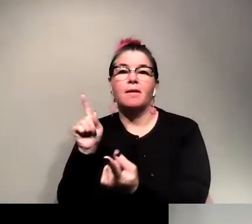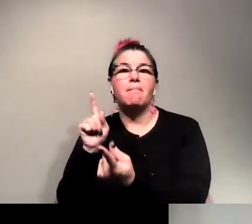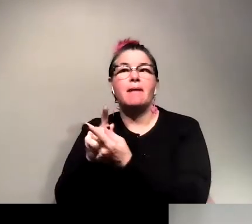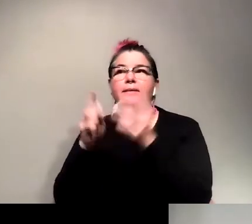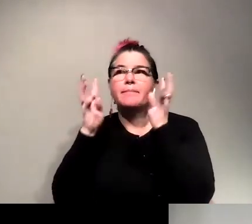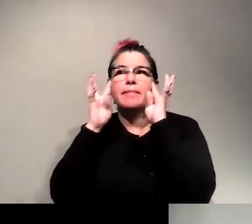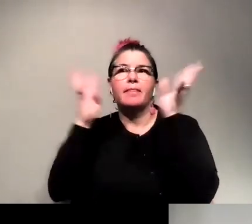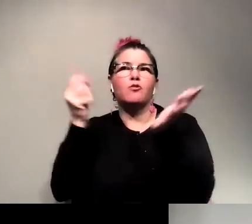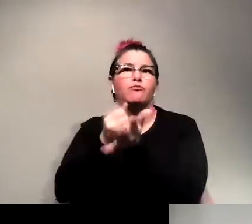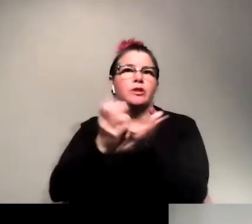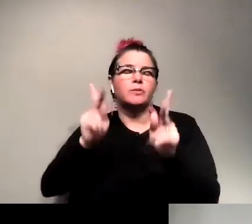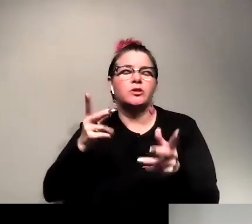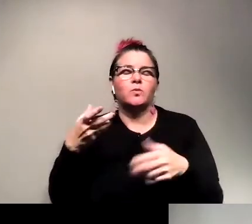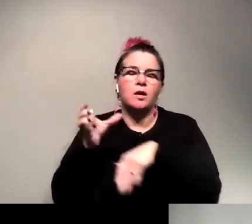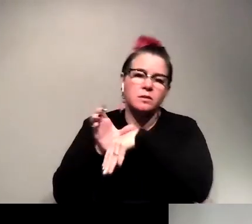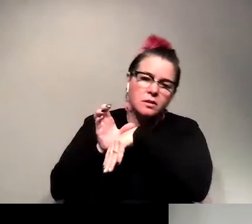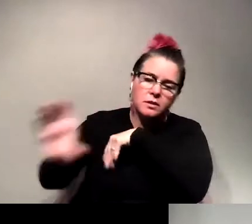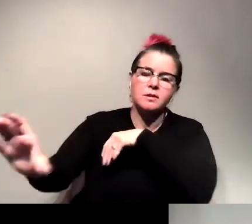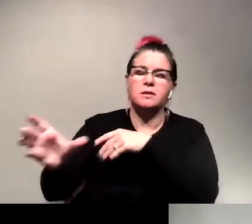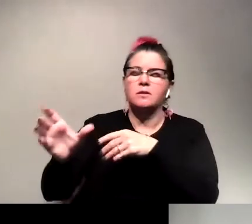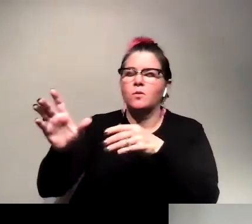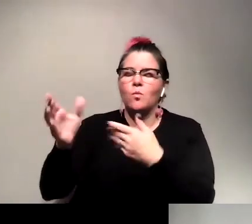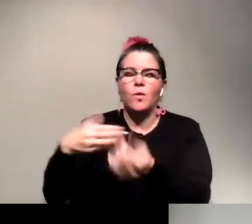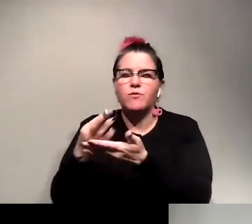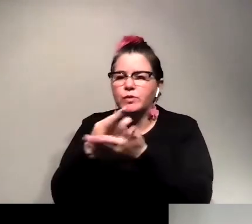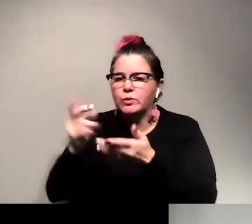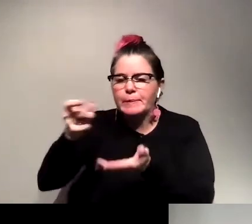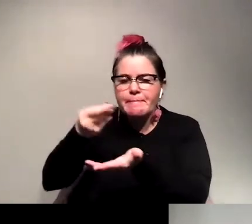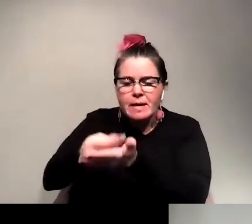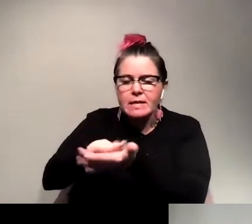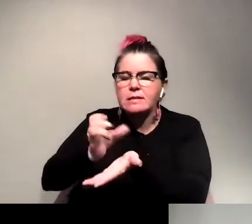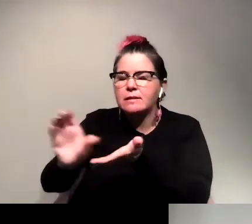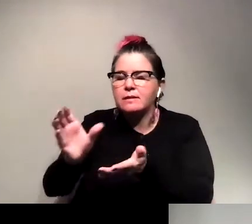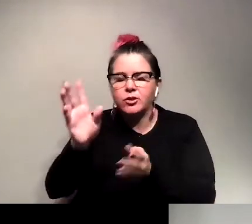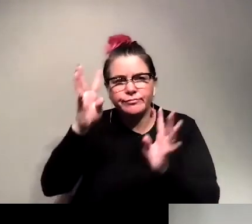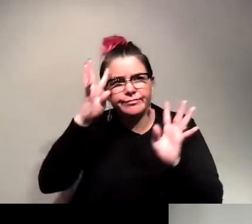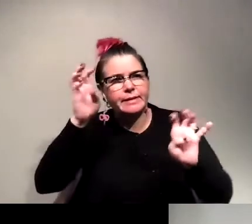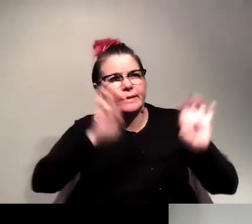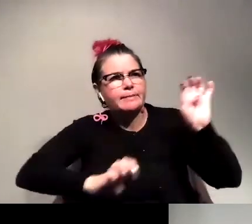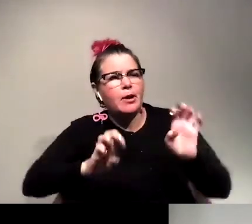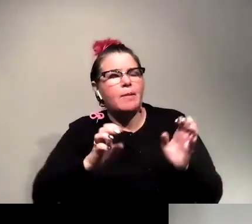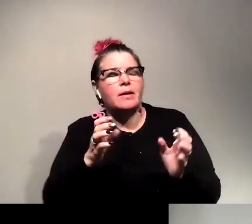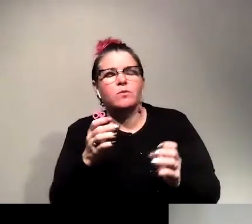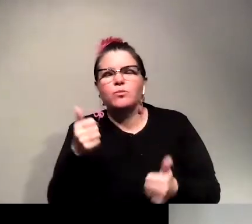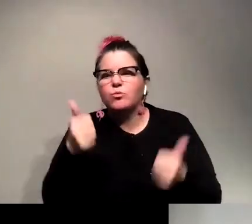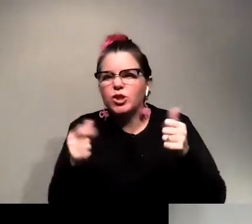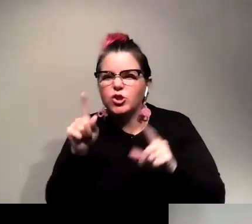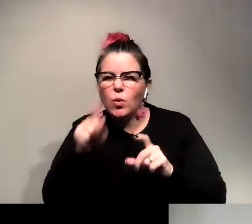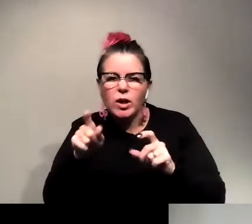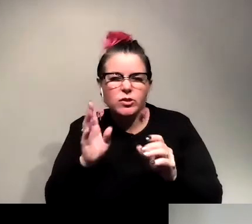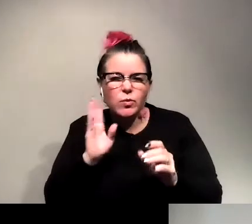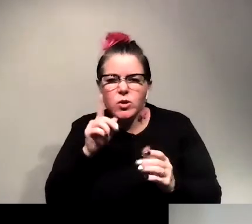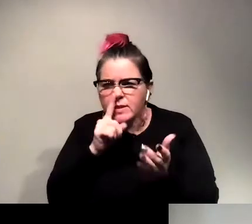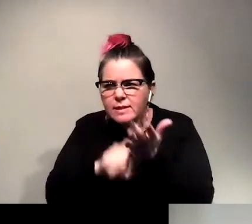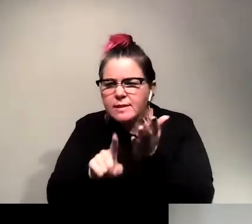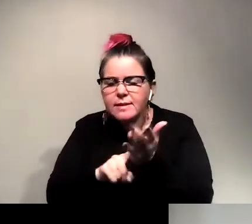that wants to give you all the resources in the world to do whatever experiment you want, to answer whatever question. What question do you answer? And like,